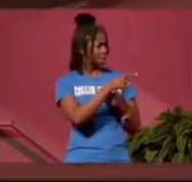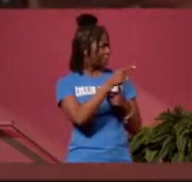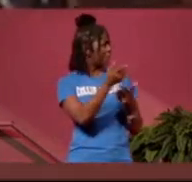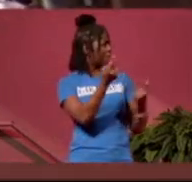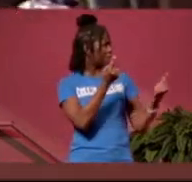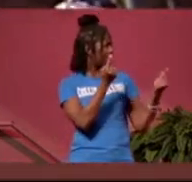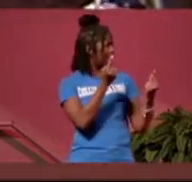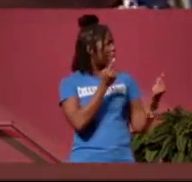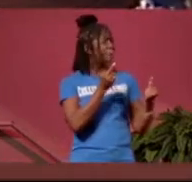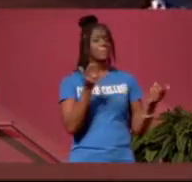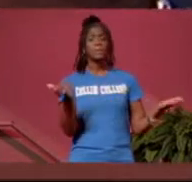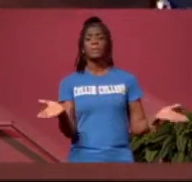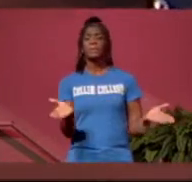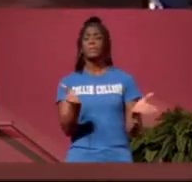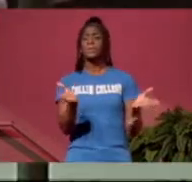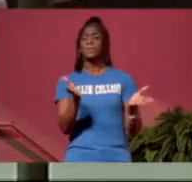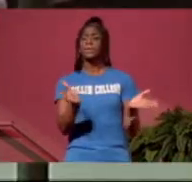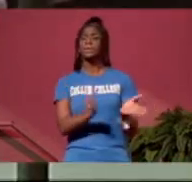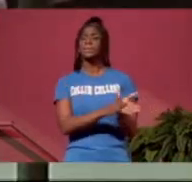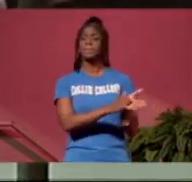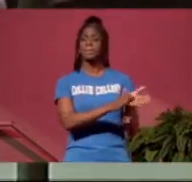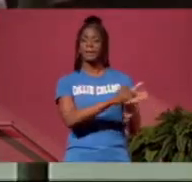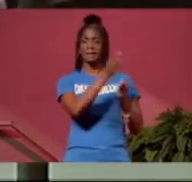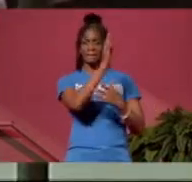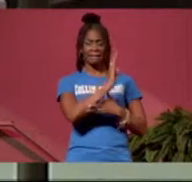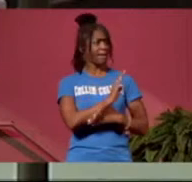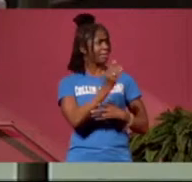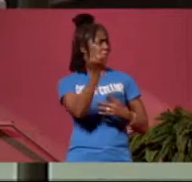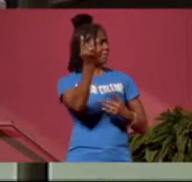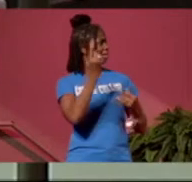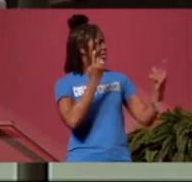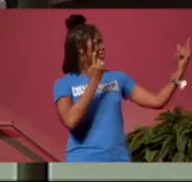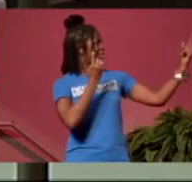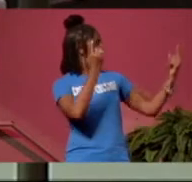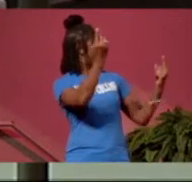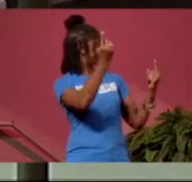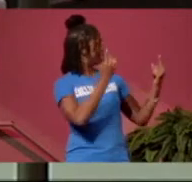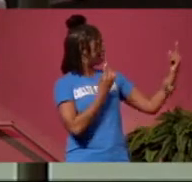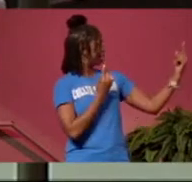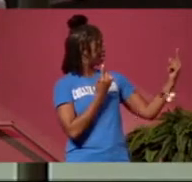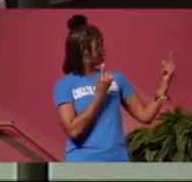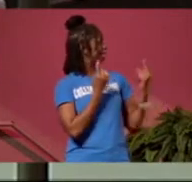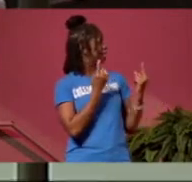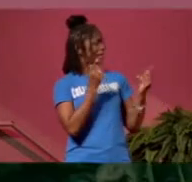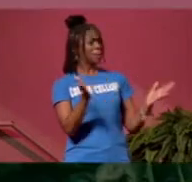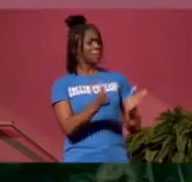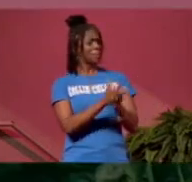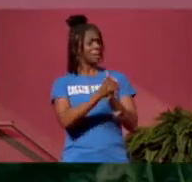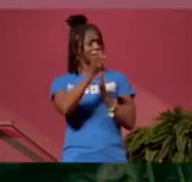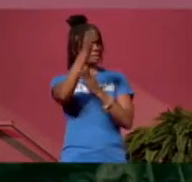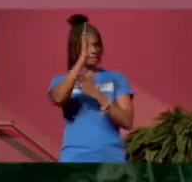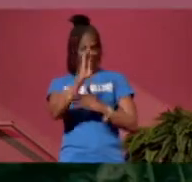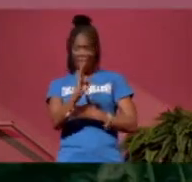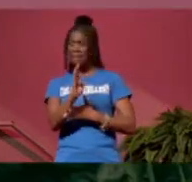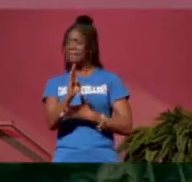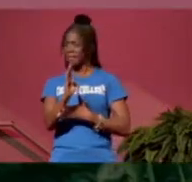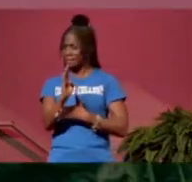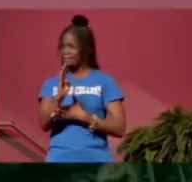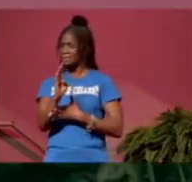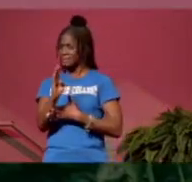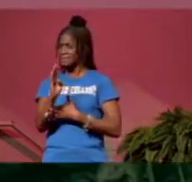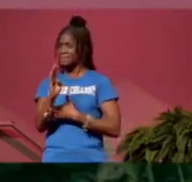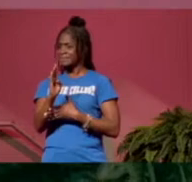need you to give God thanks and praise. As they're coming from all over the sanctuary. Come on. Give God praise as they come.